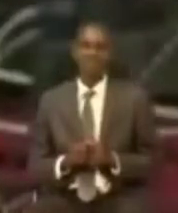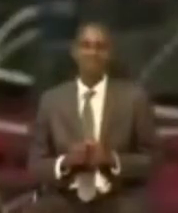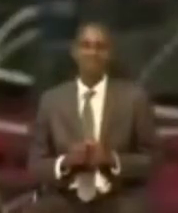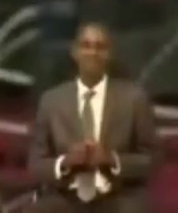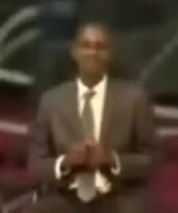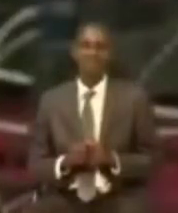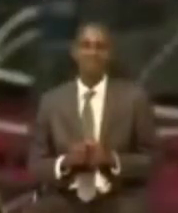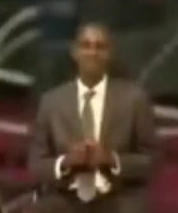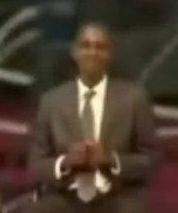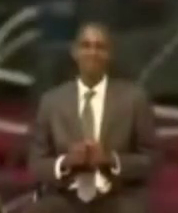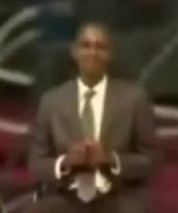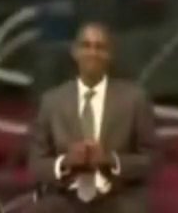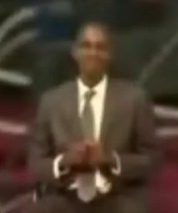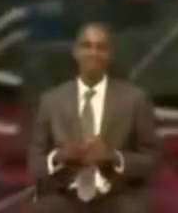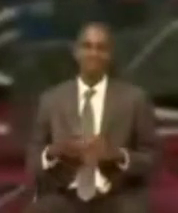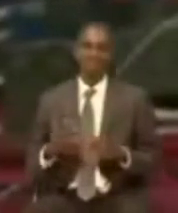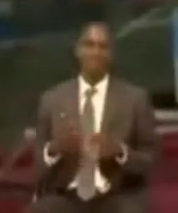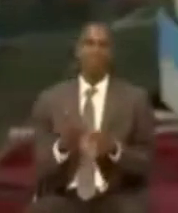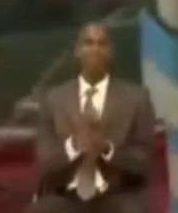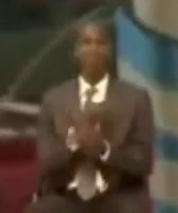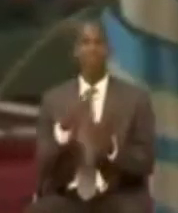Take the stage, Lord,